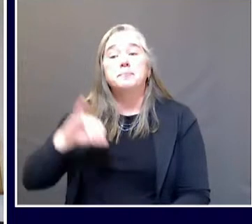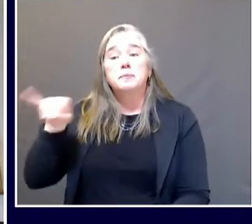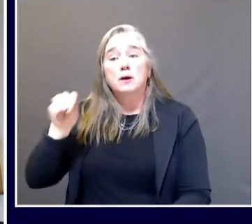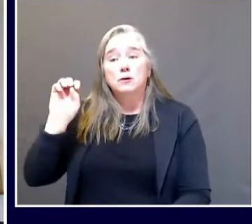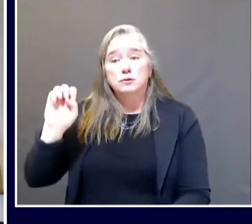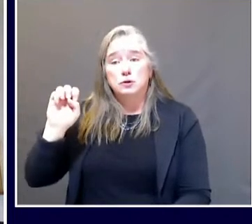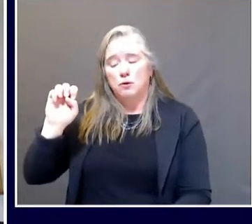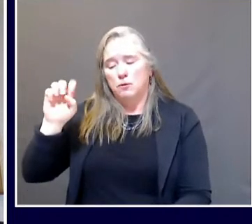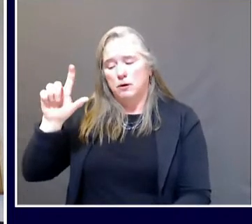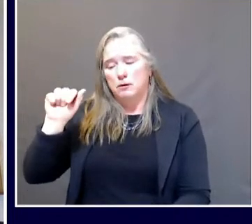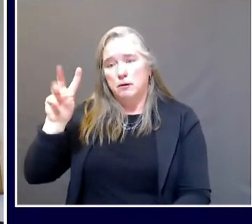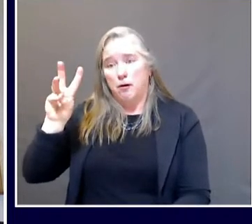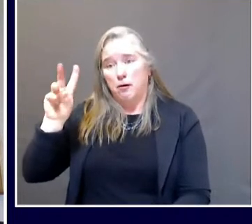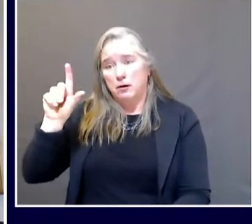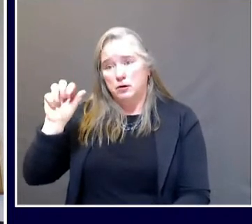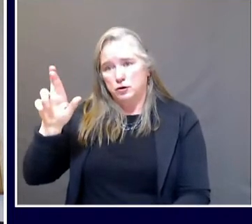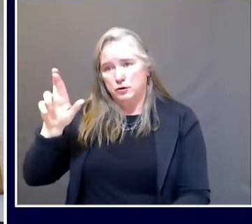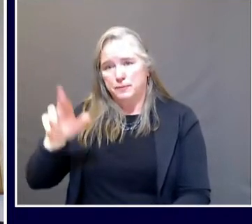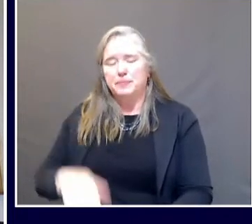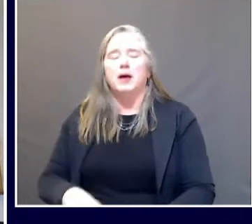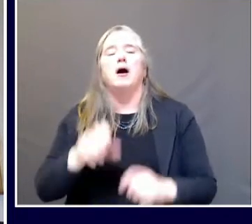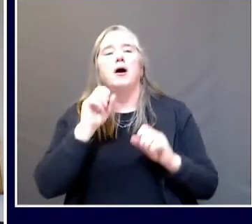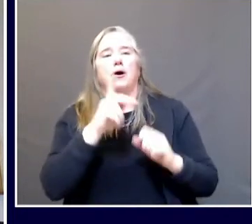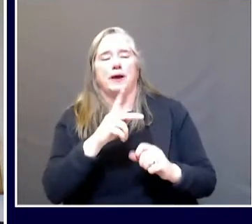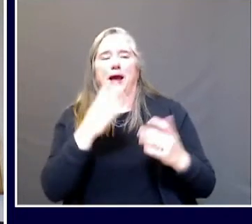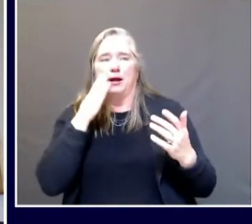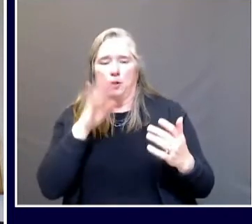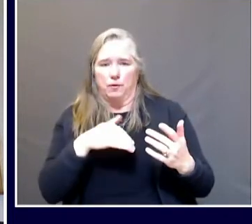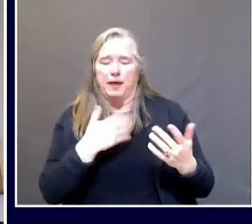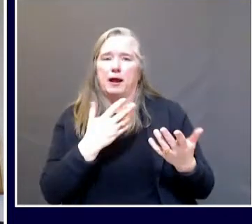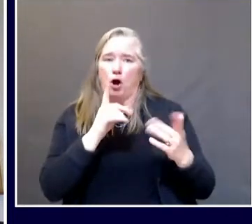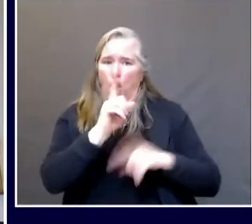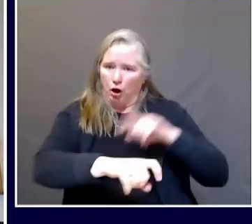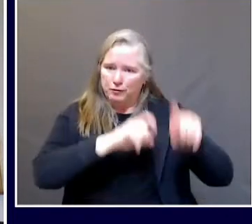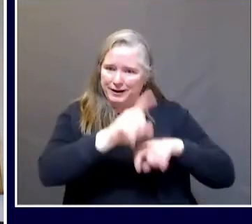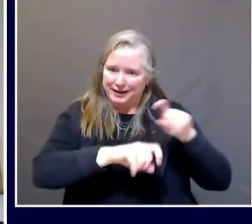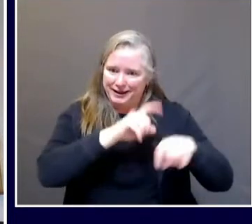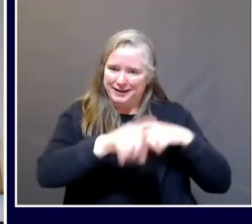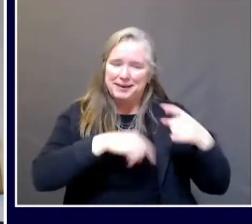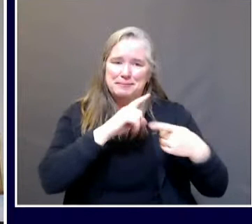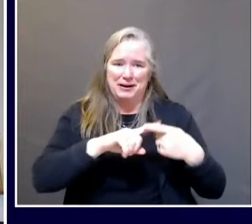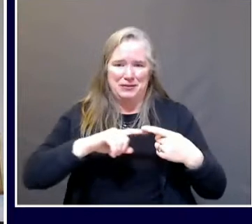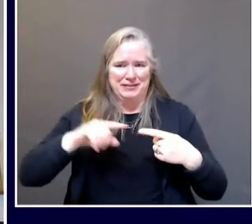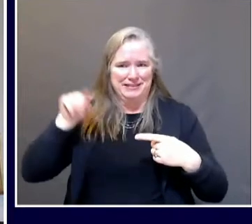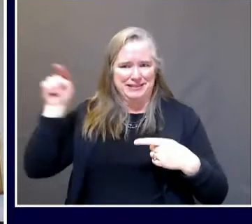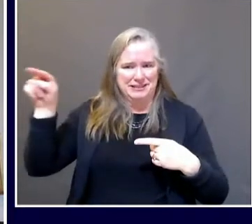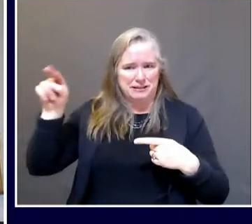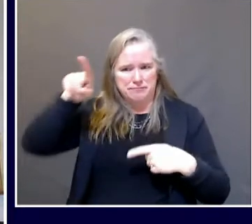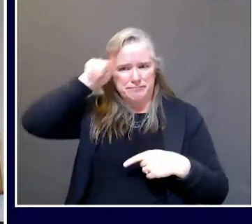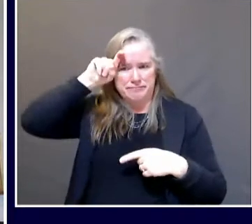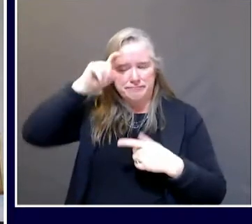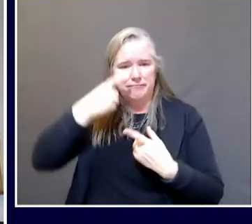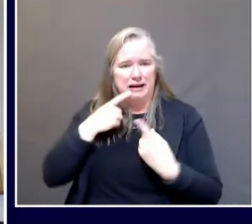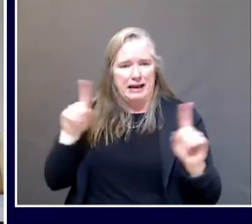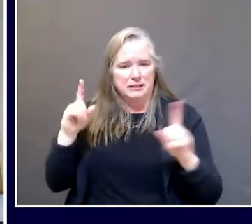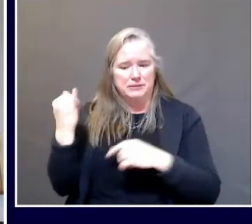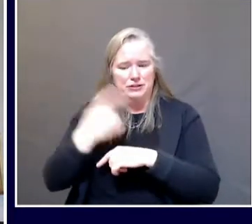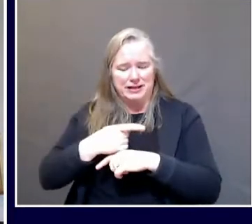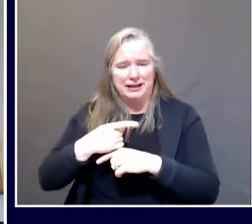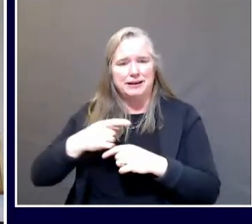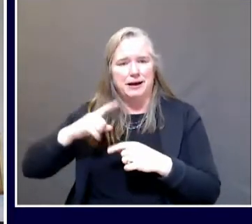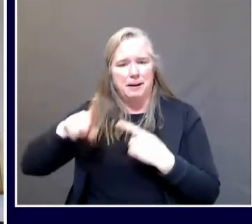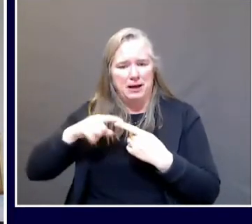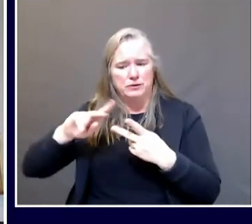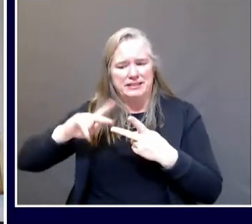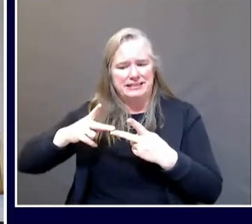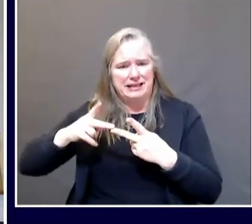Yes, hi. I know you've already had a lot of discussion about the second doses and Secretary Azar,